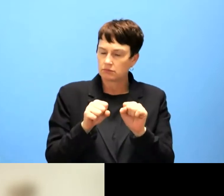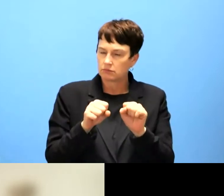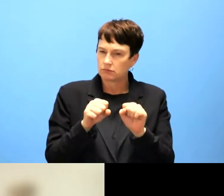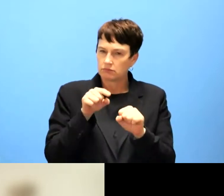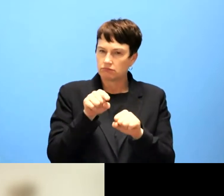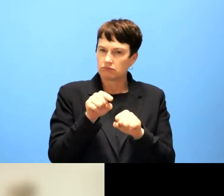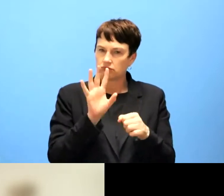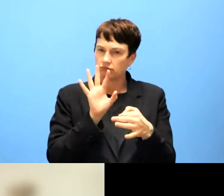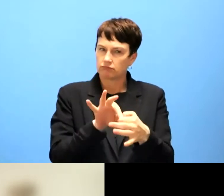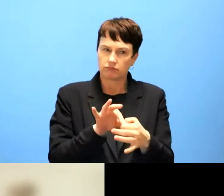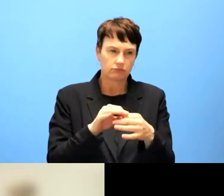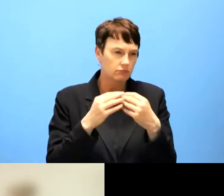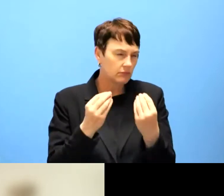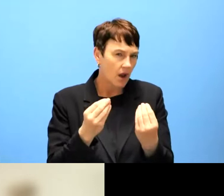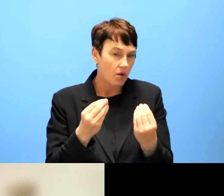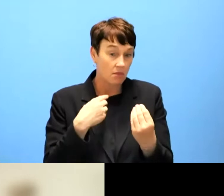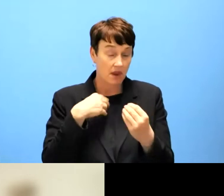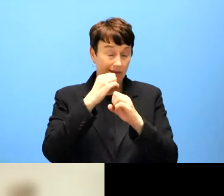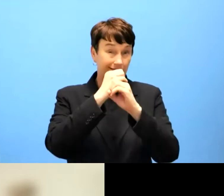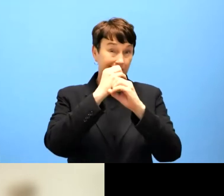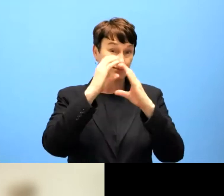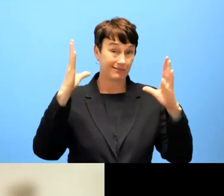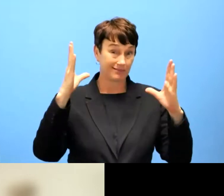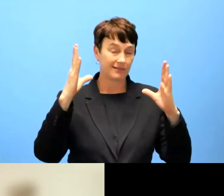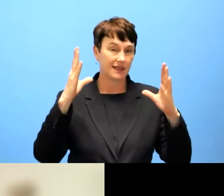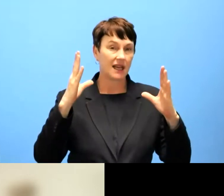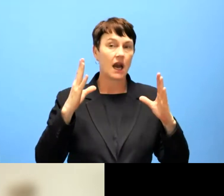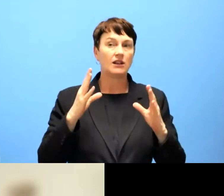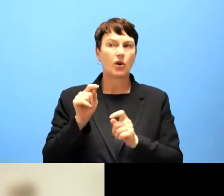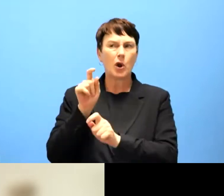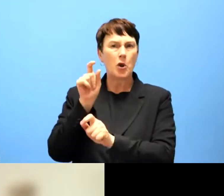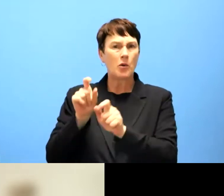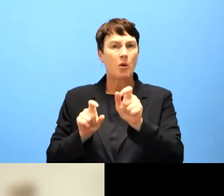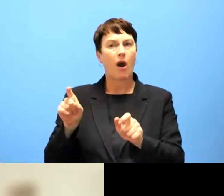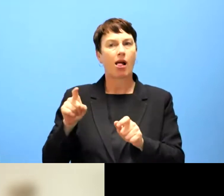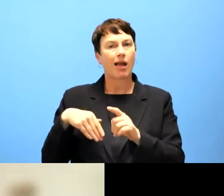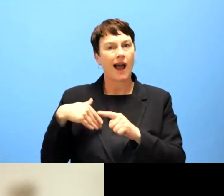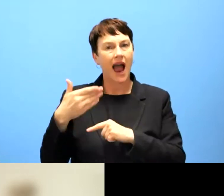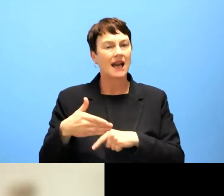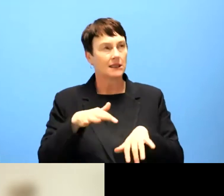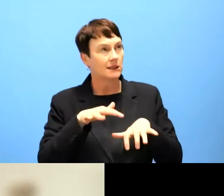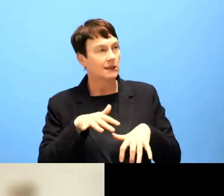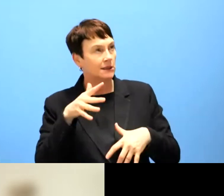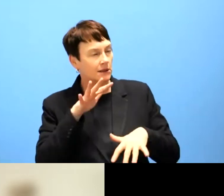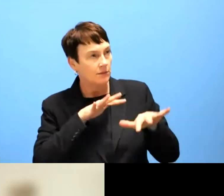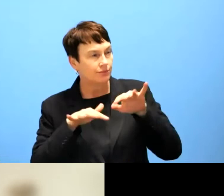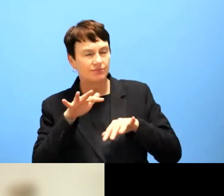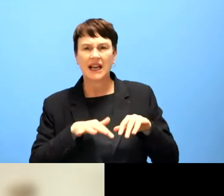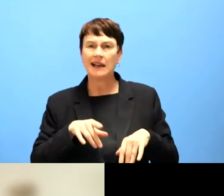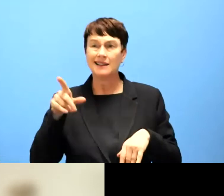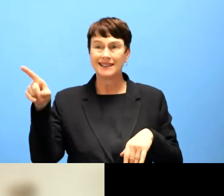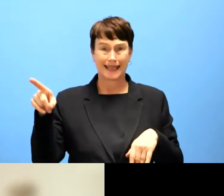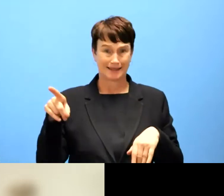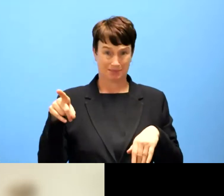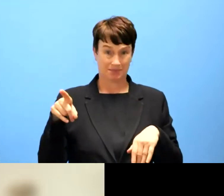I think at least that the end user organizations also struggle with understanding standards and probably find them boring as well. But